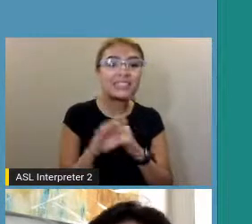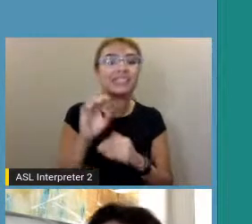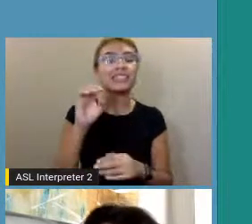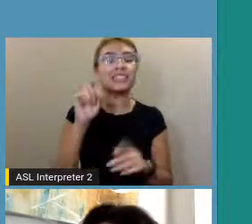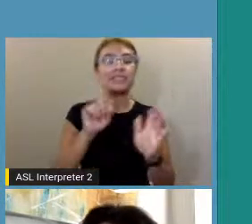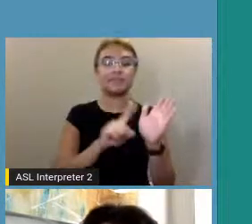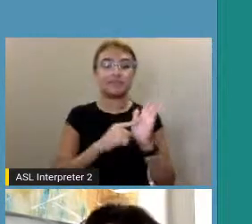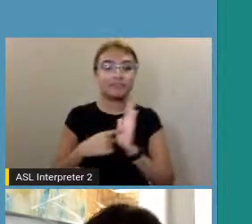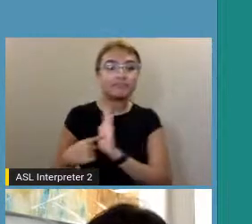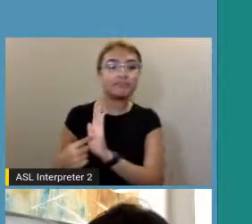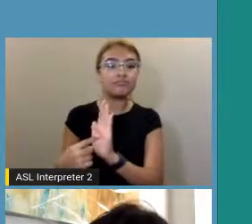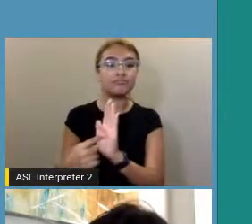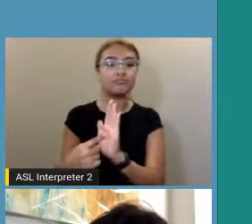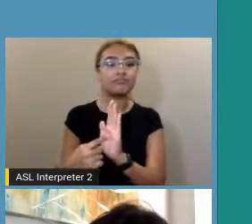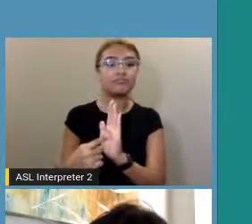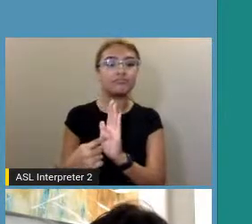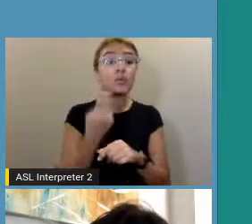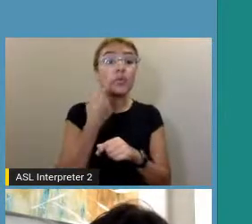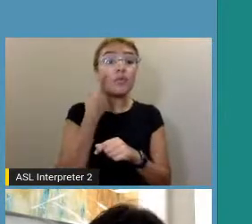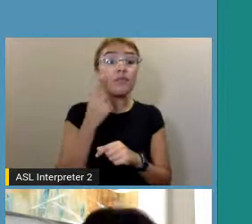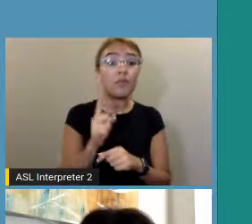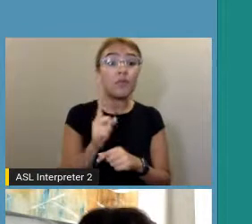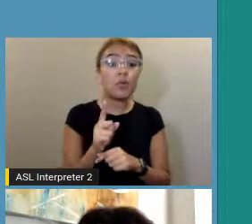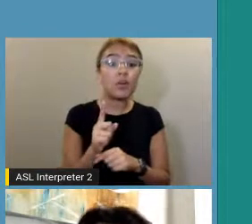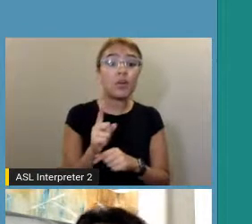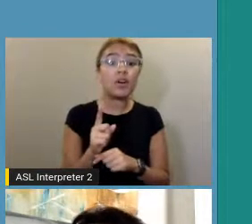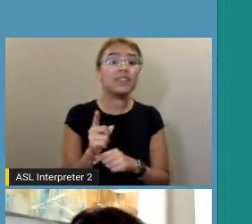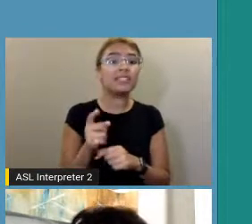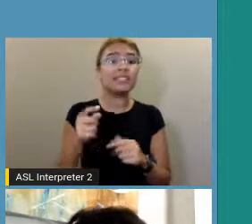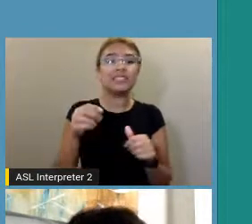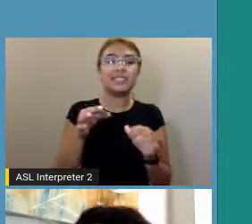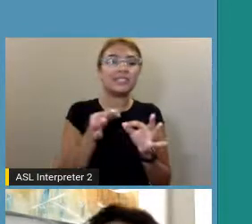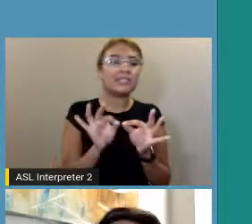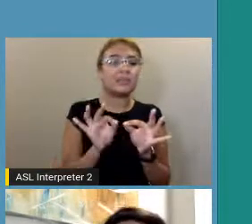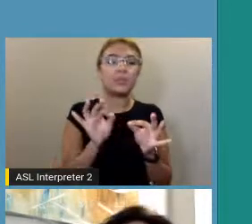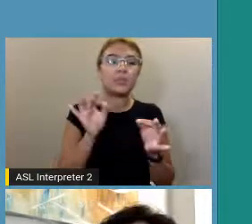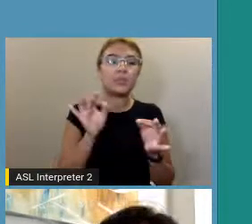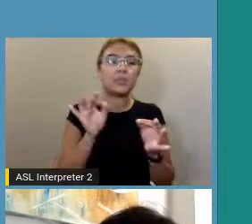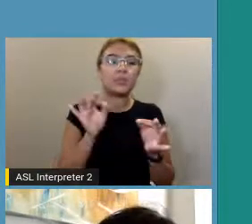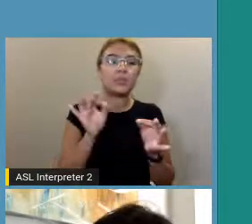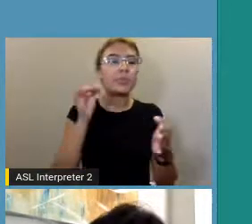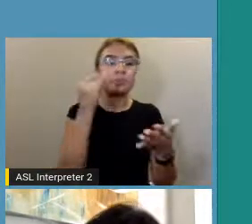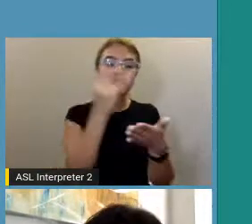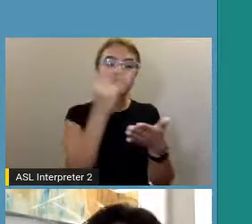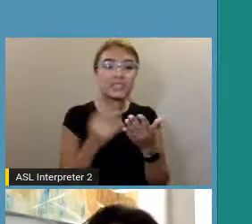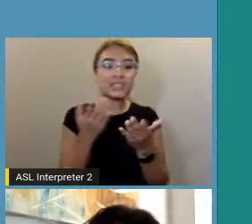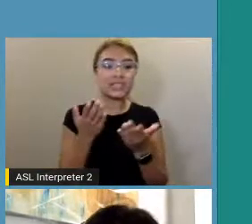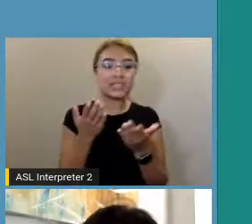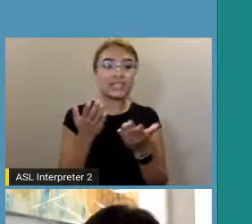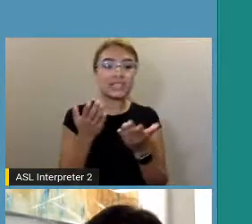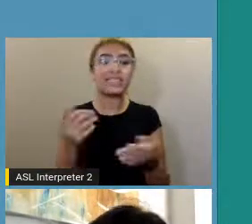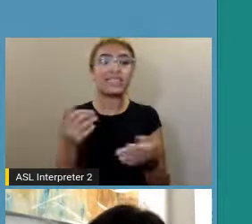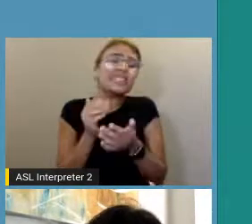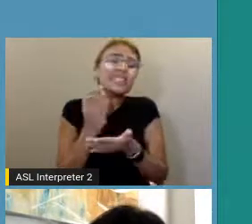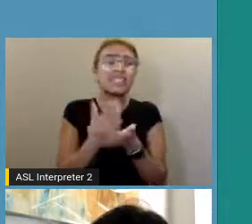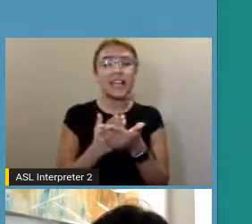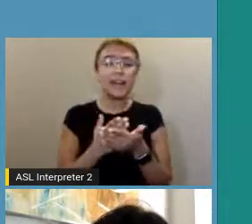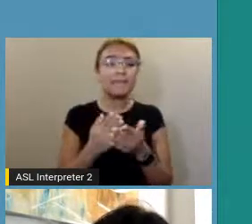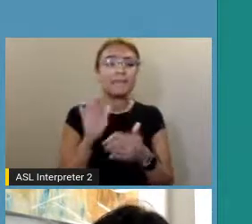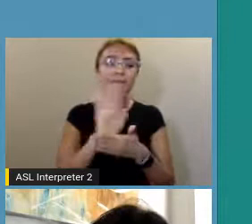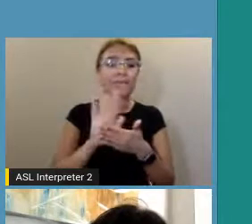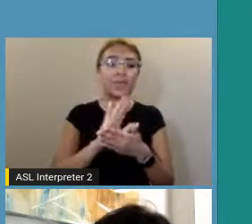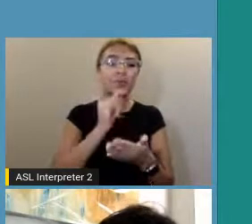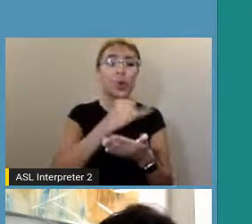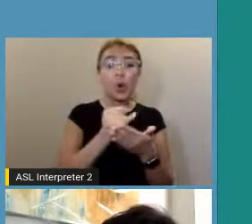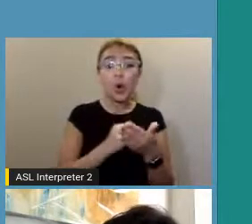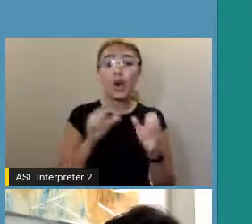This is very useful for static things, for example. So paintings, some video art can work, but it depends on the